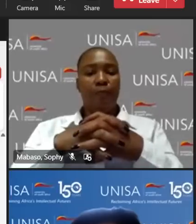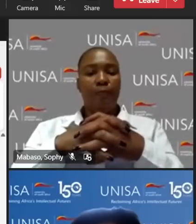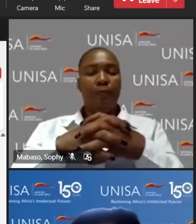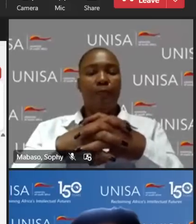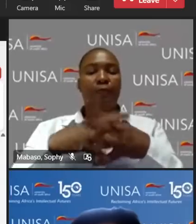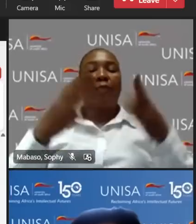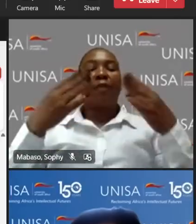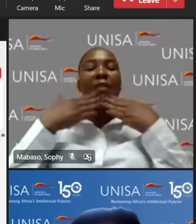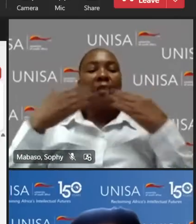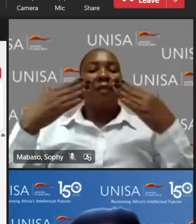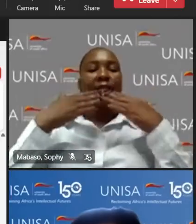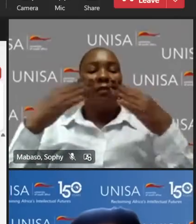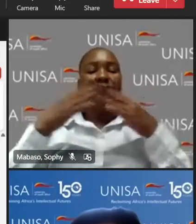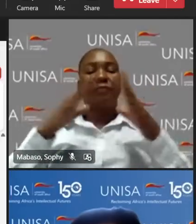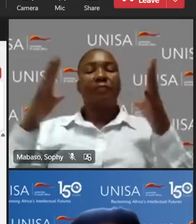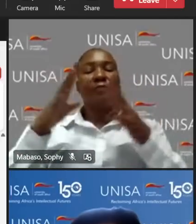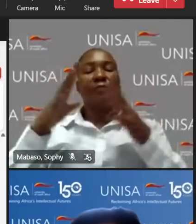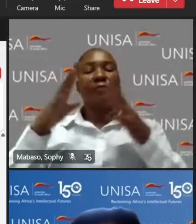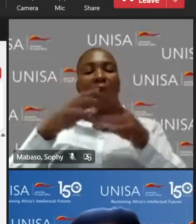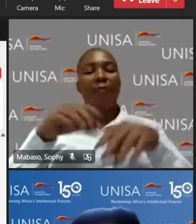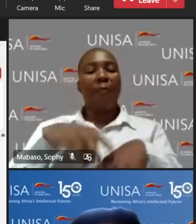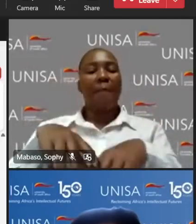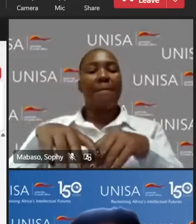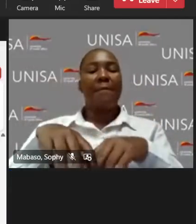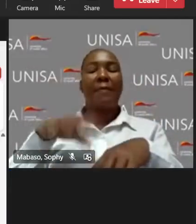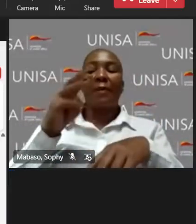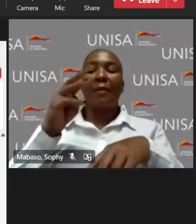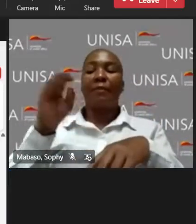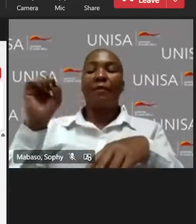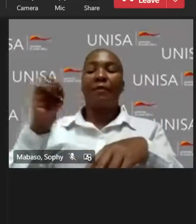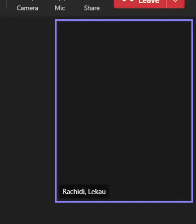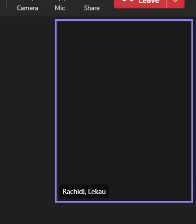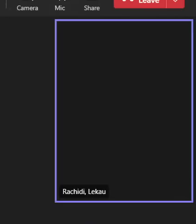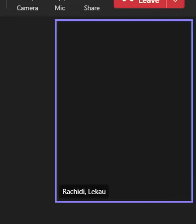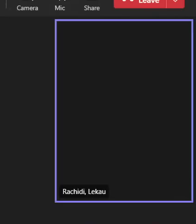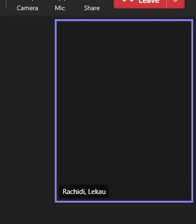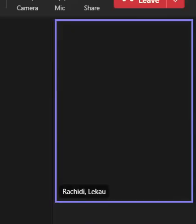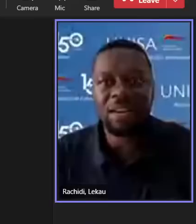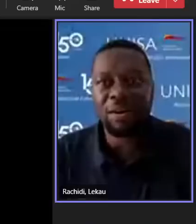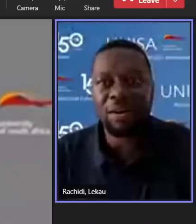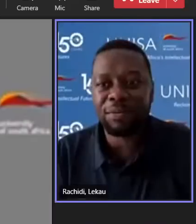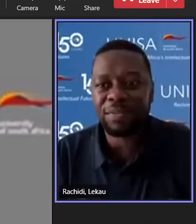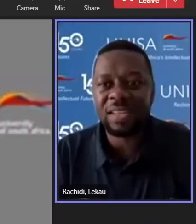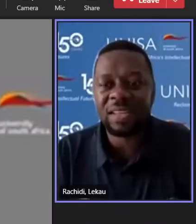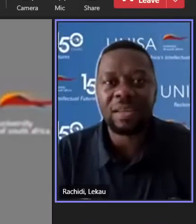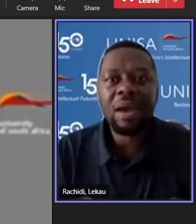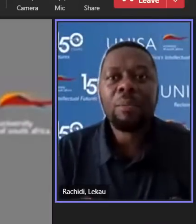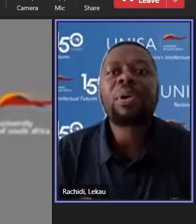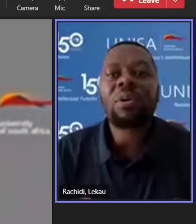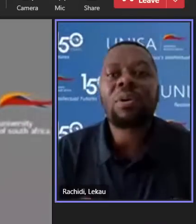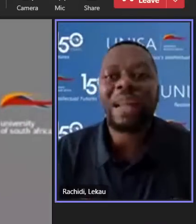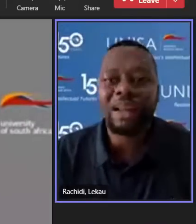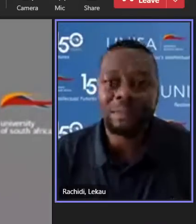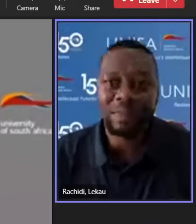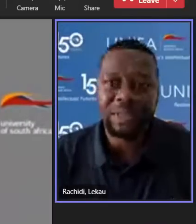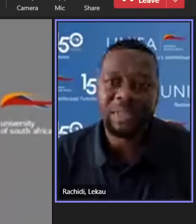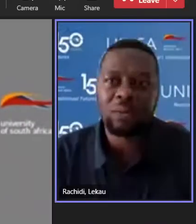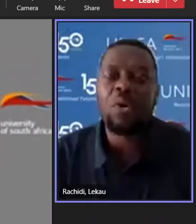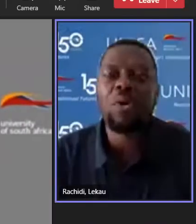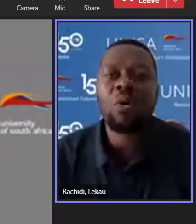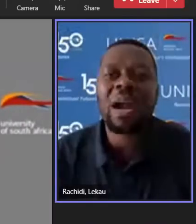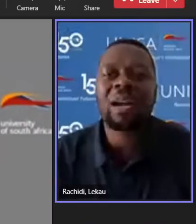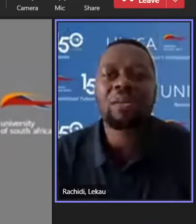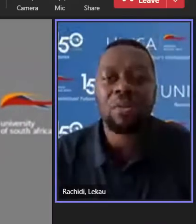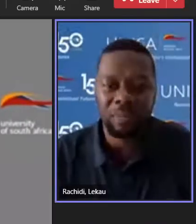Thank you very much, Ms. Leroux, for that presentation of the